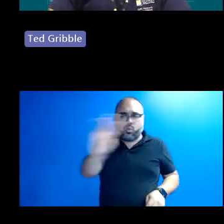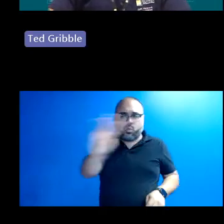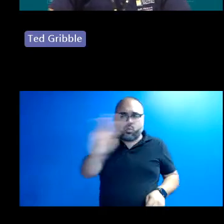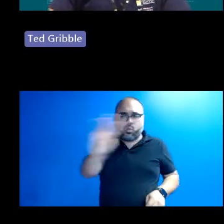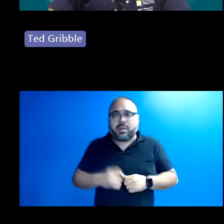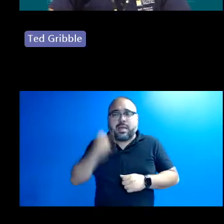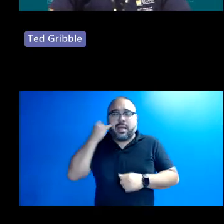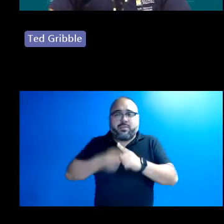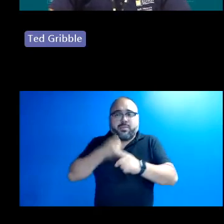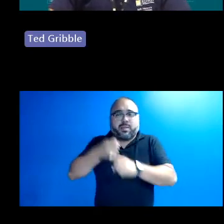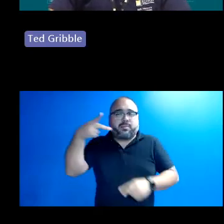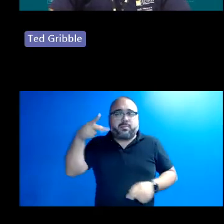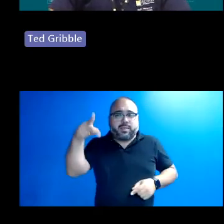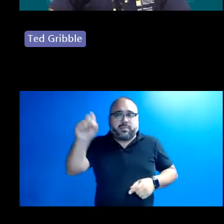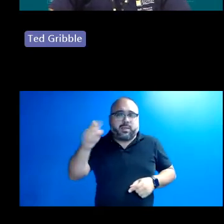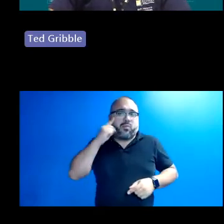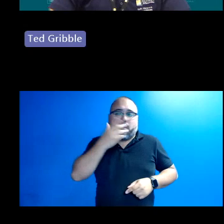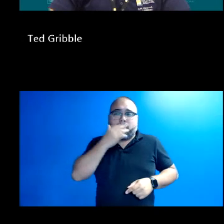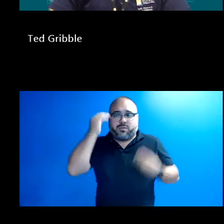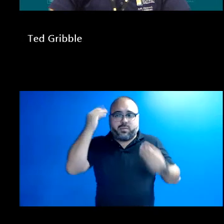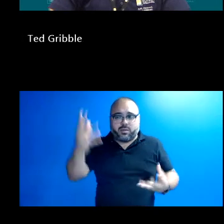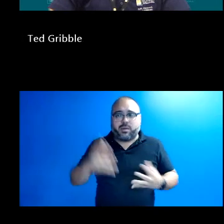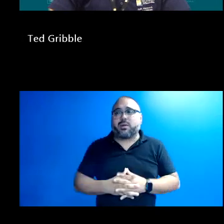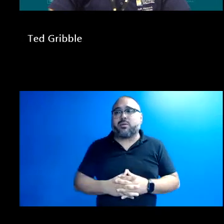PSPS for better information.